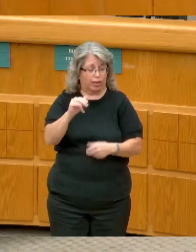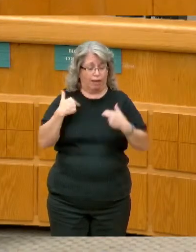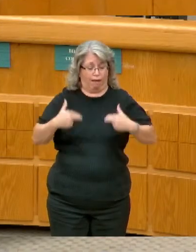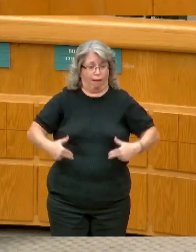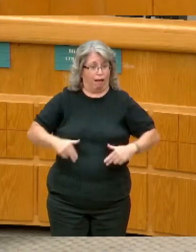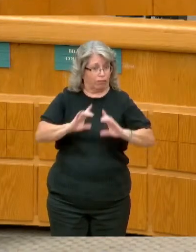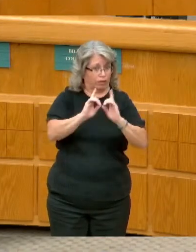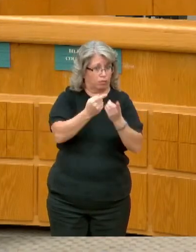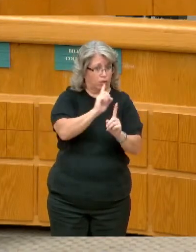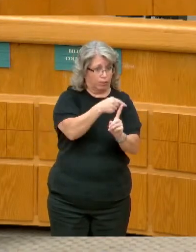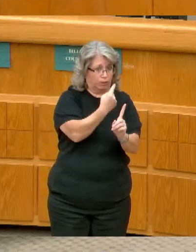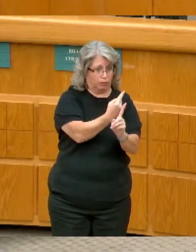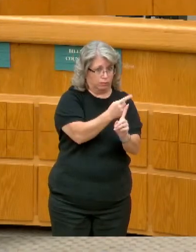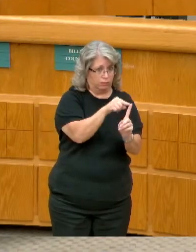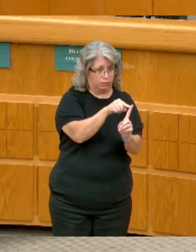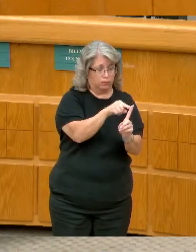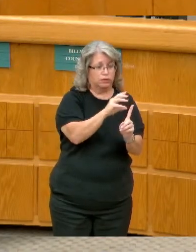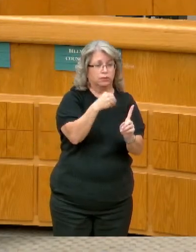over